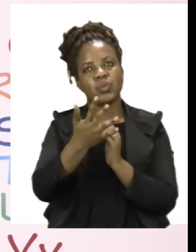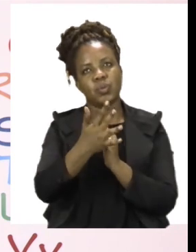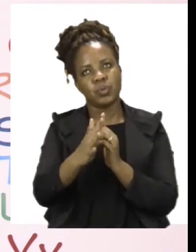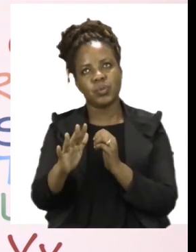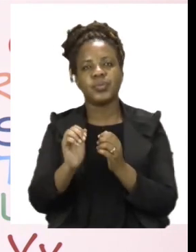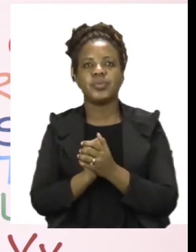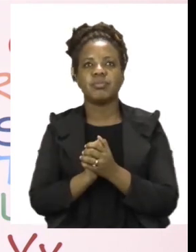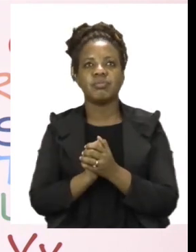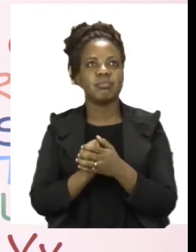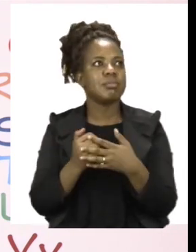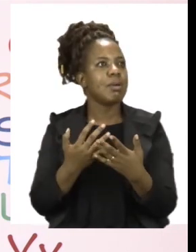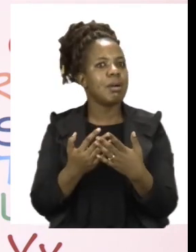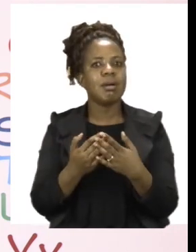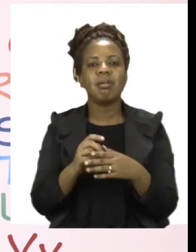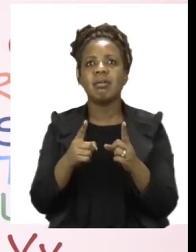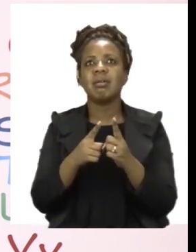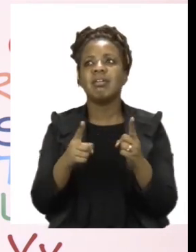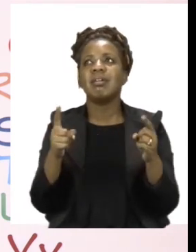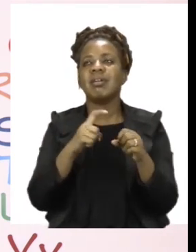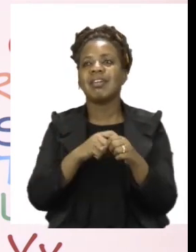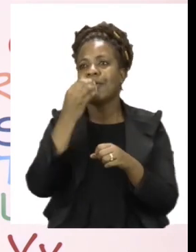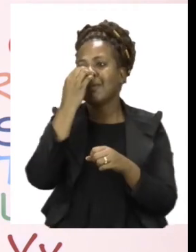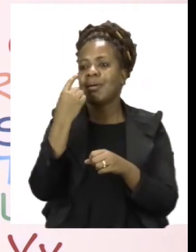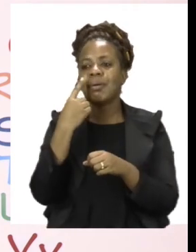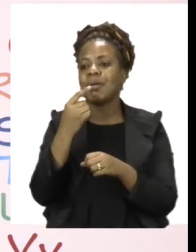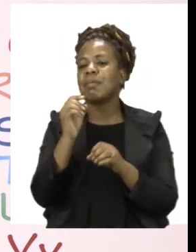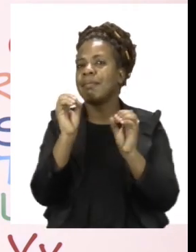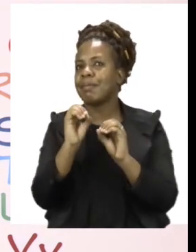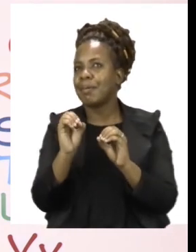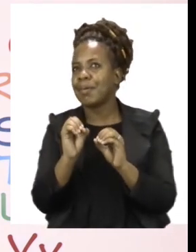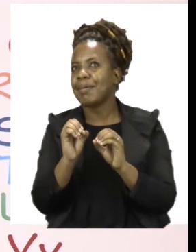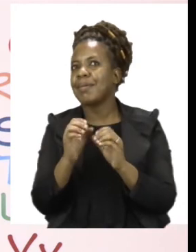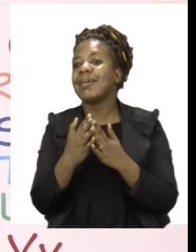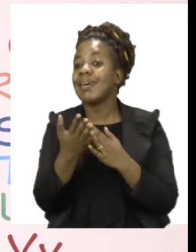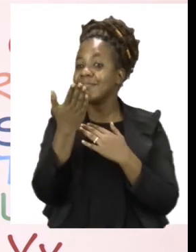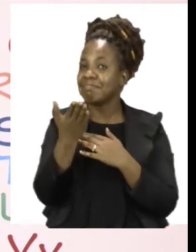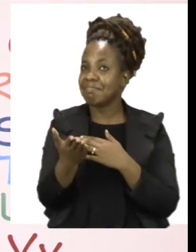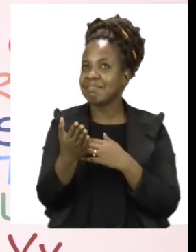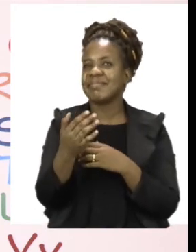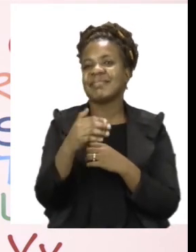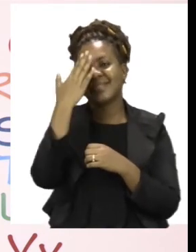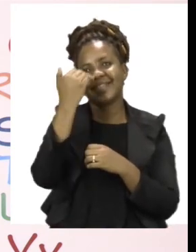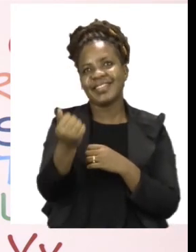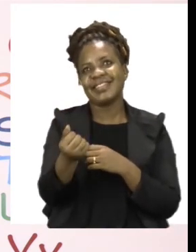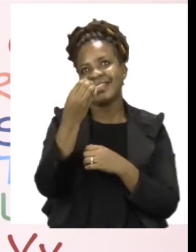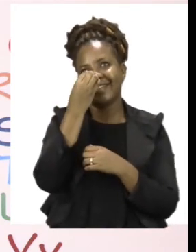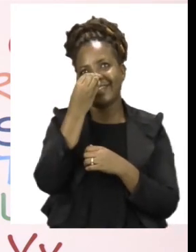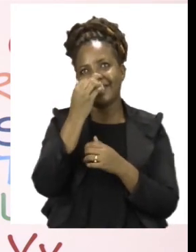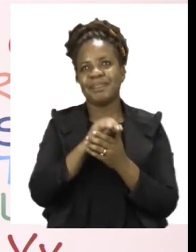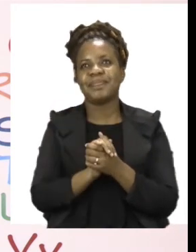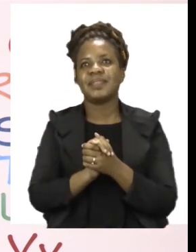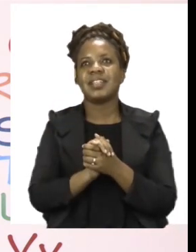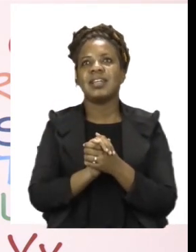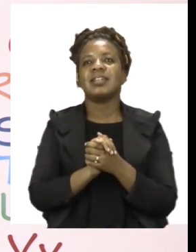seen Sashi in a long time. Maybe he's outside. Oh, there he is. hello, Zoshi. So,